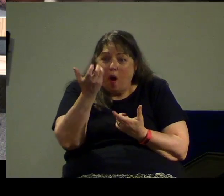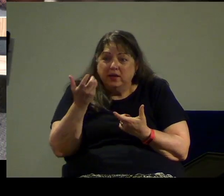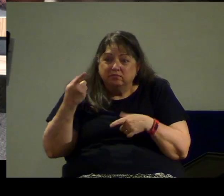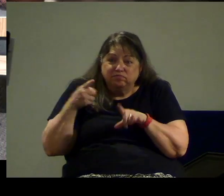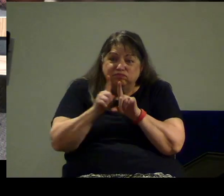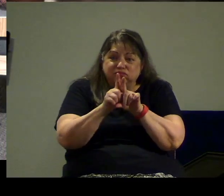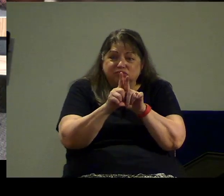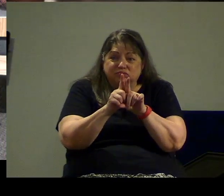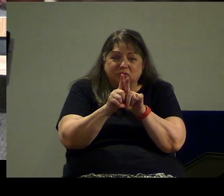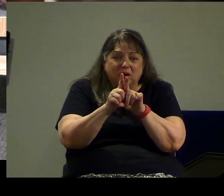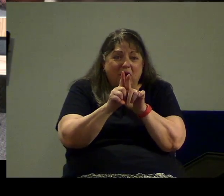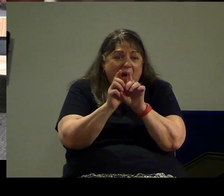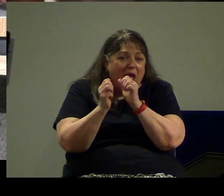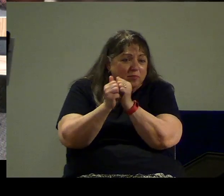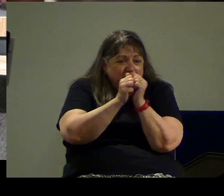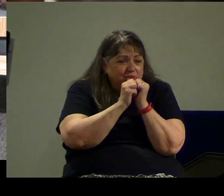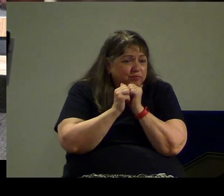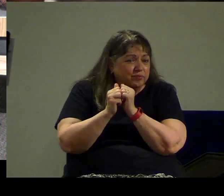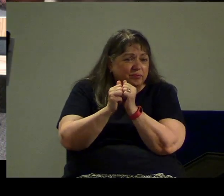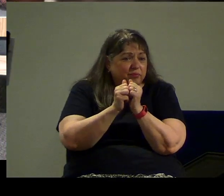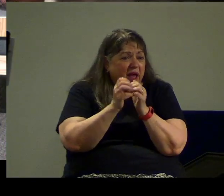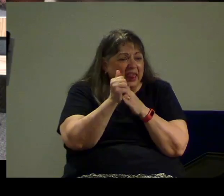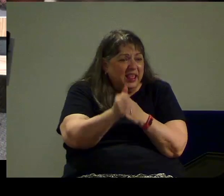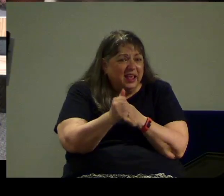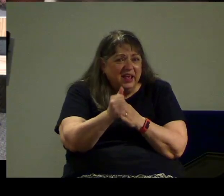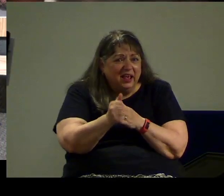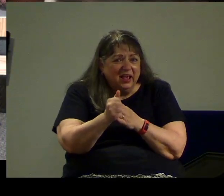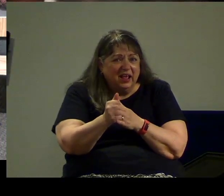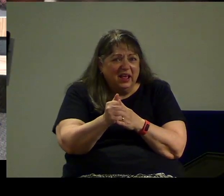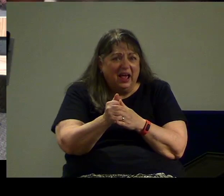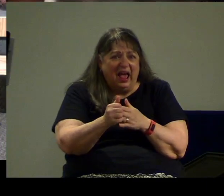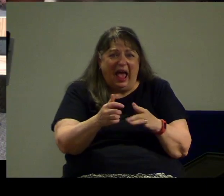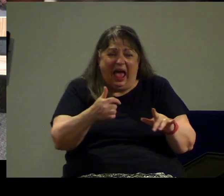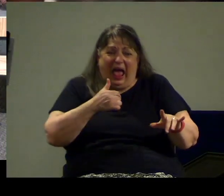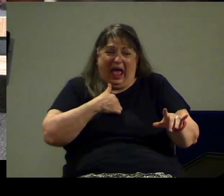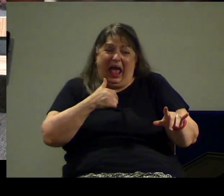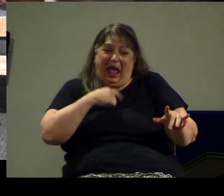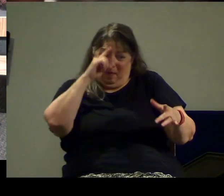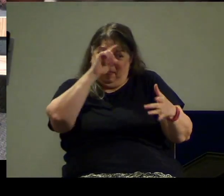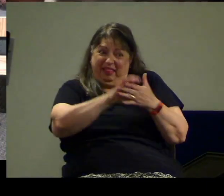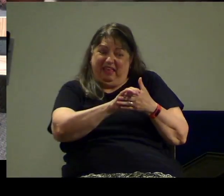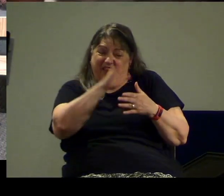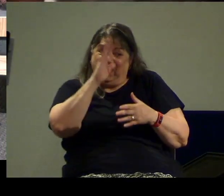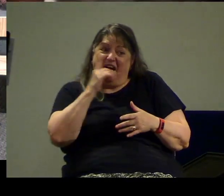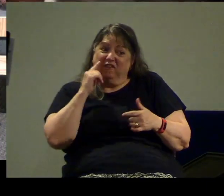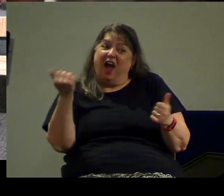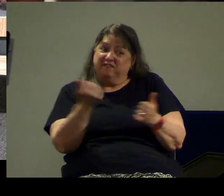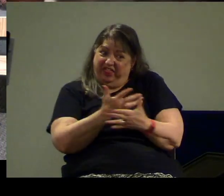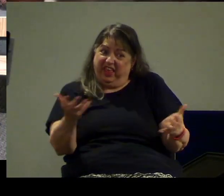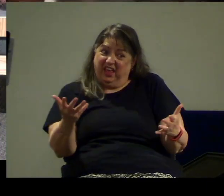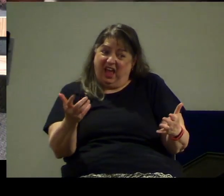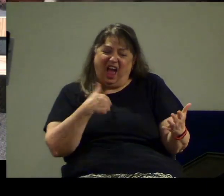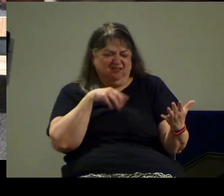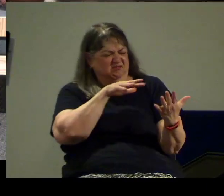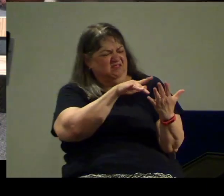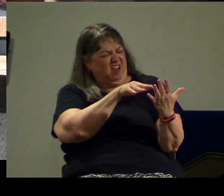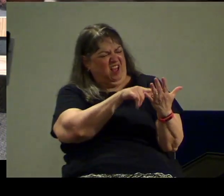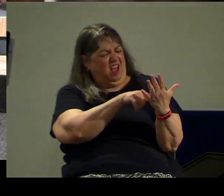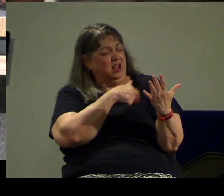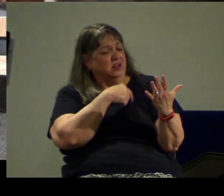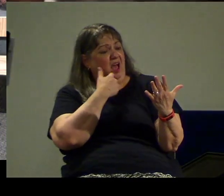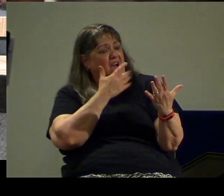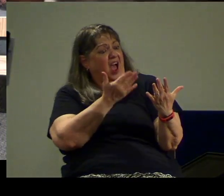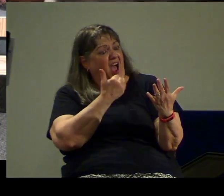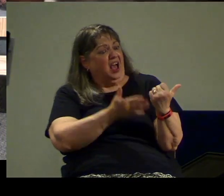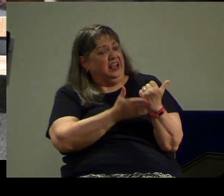to see you through, help you, give you guidance and wisdom. You know, I believe God for everything. When I'm studying, I say, Lord, help me. Give me